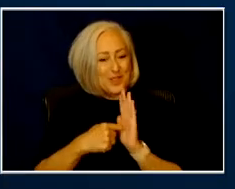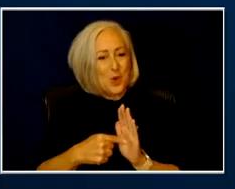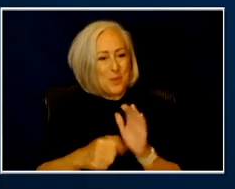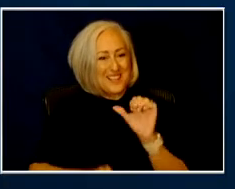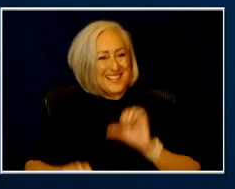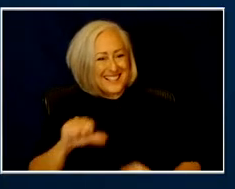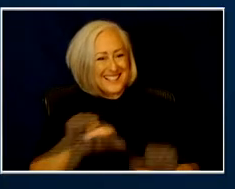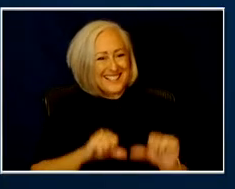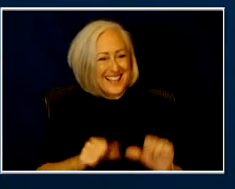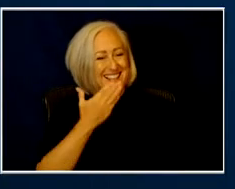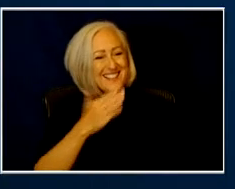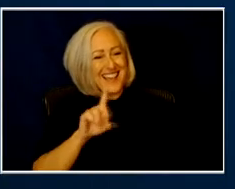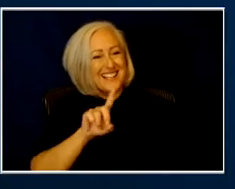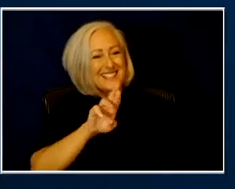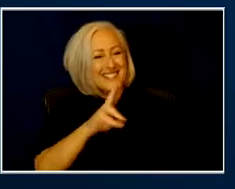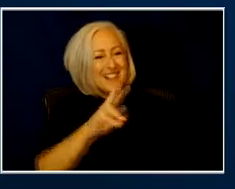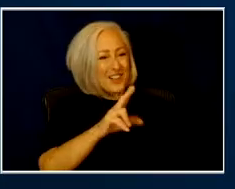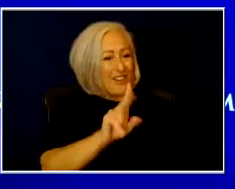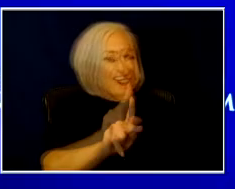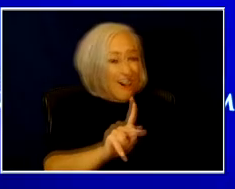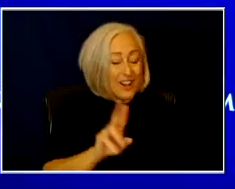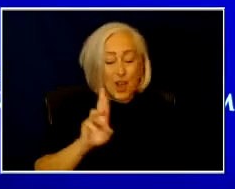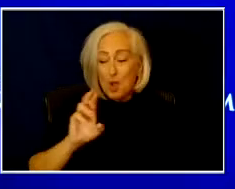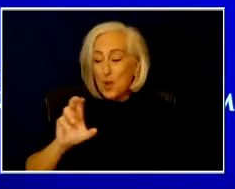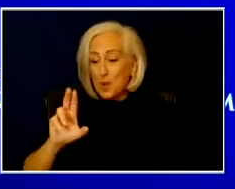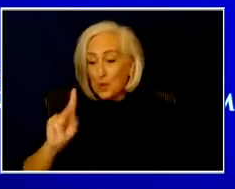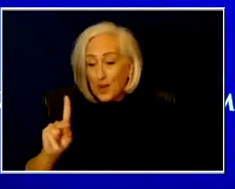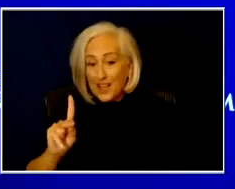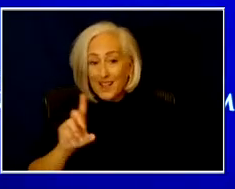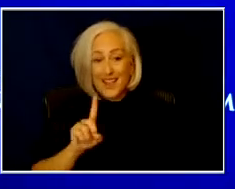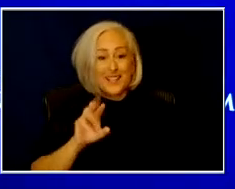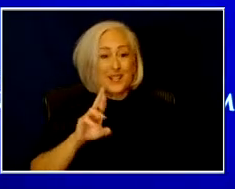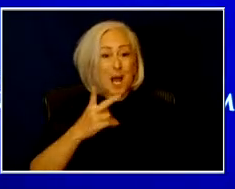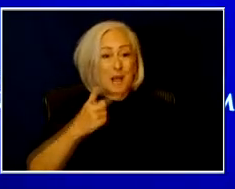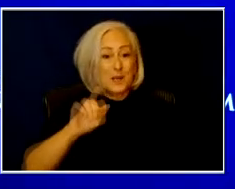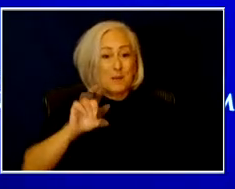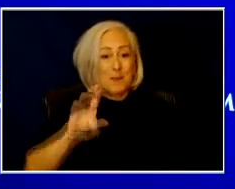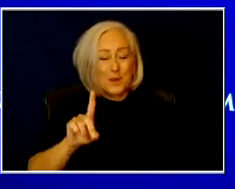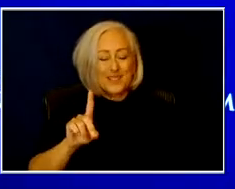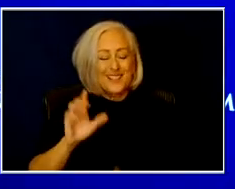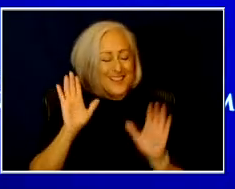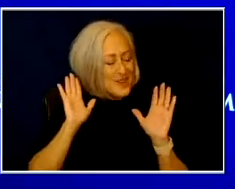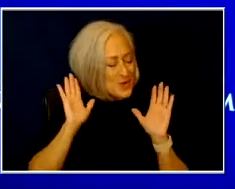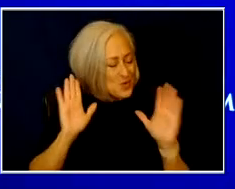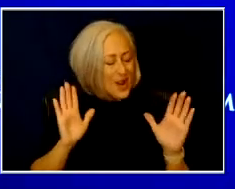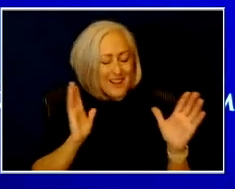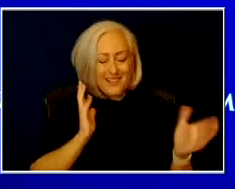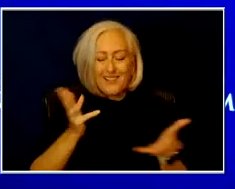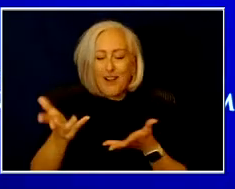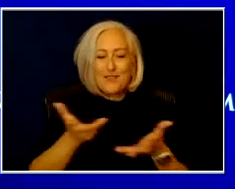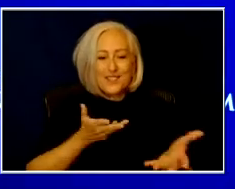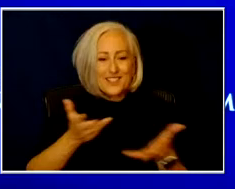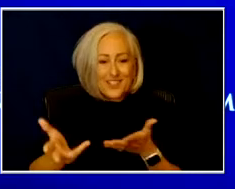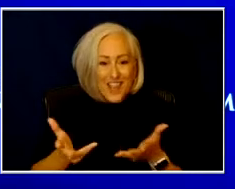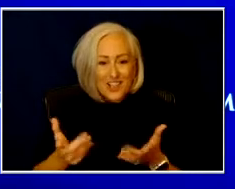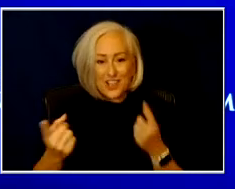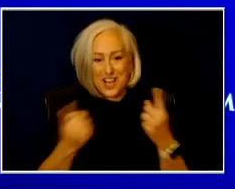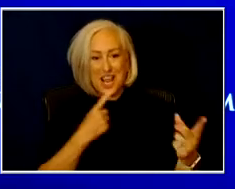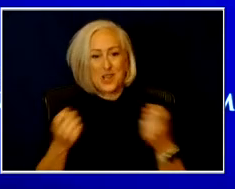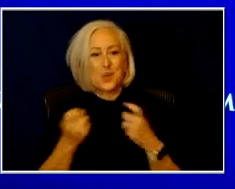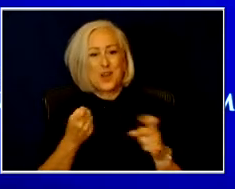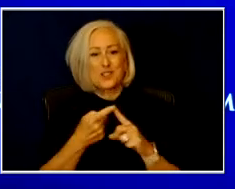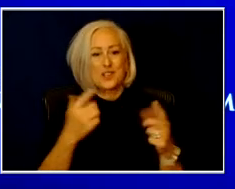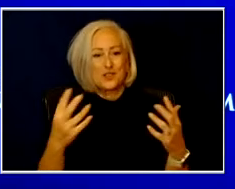filling in and Rick and Dr Poland such a great topic and great conversation and great questions from our audience as always and we just